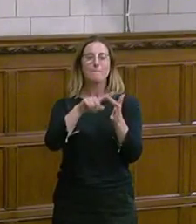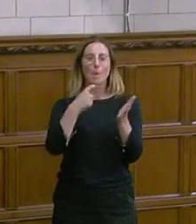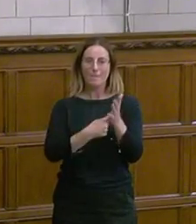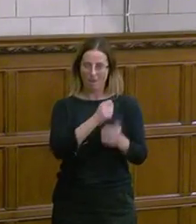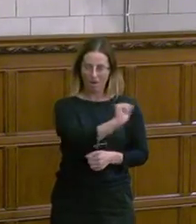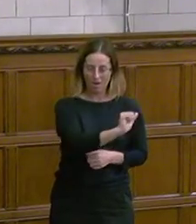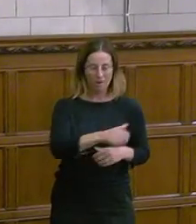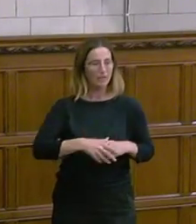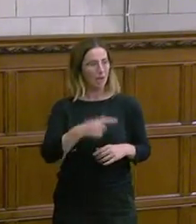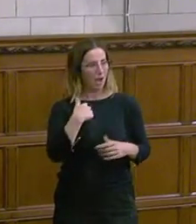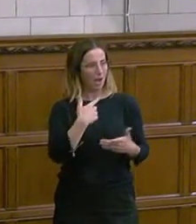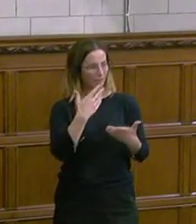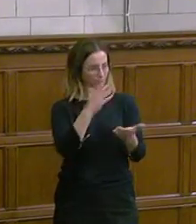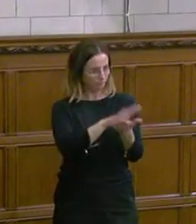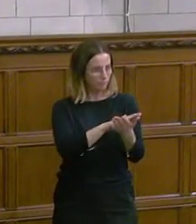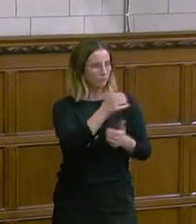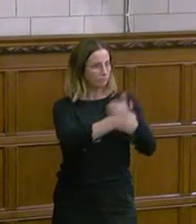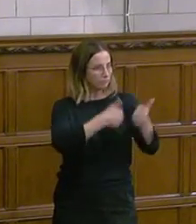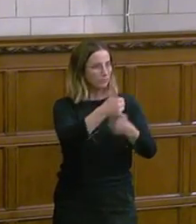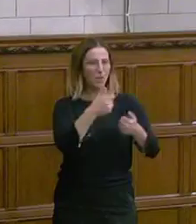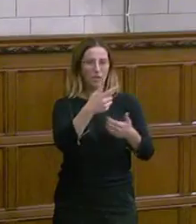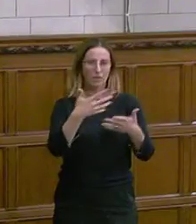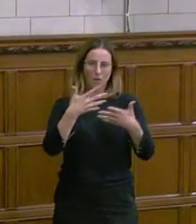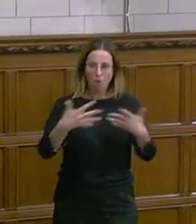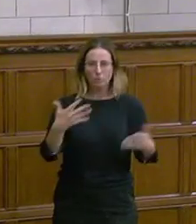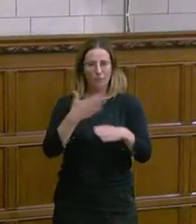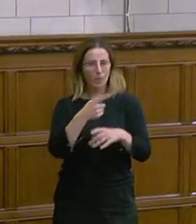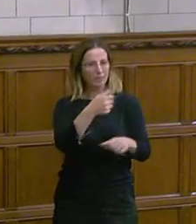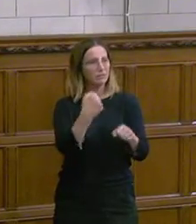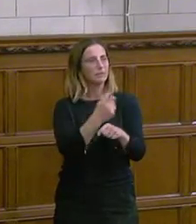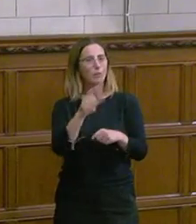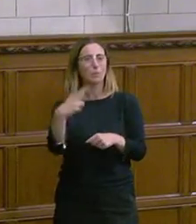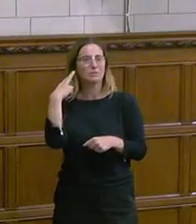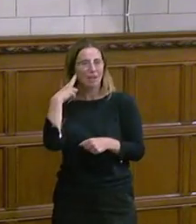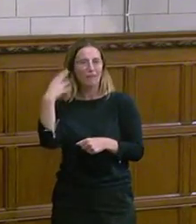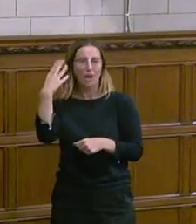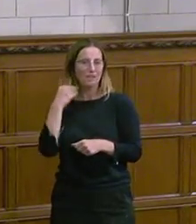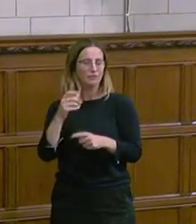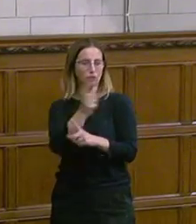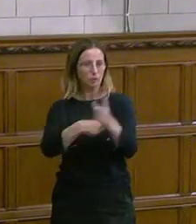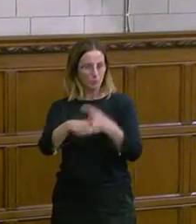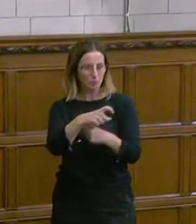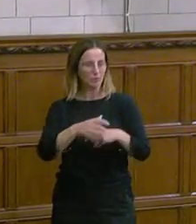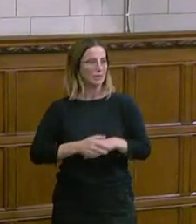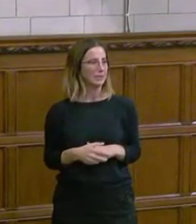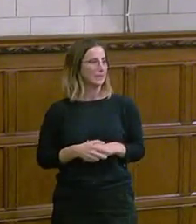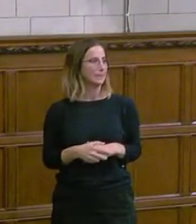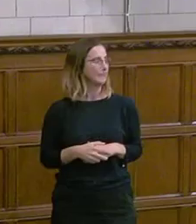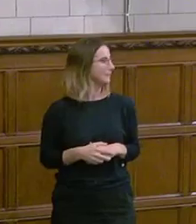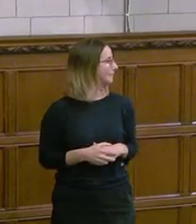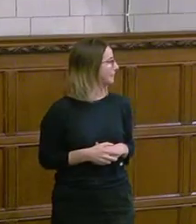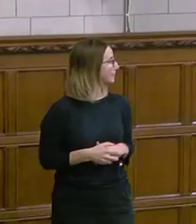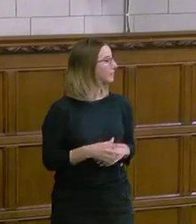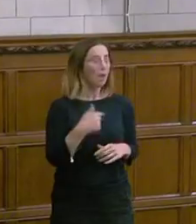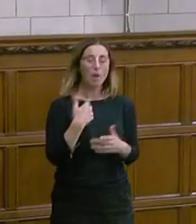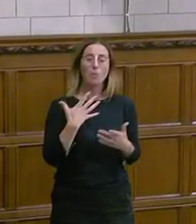unstinting work that he does on behalf of the deaf and hard of hearing community. I also welcome the Minister to his place. I